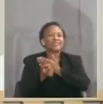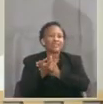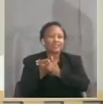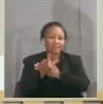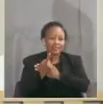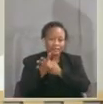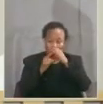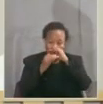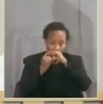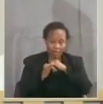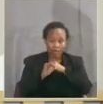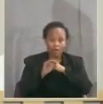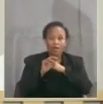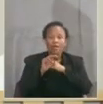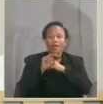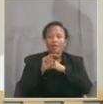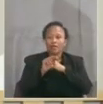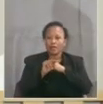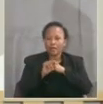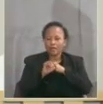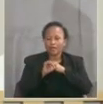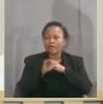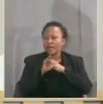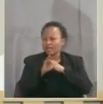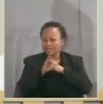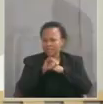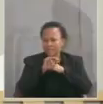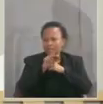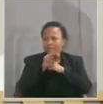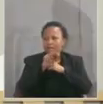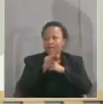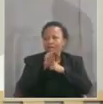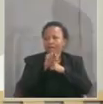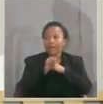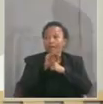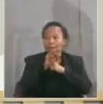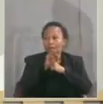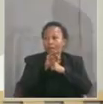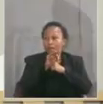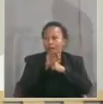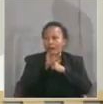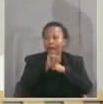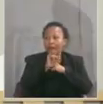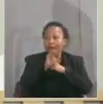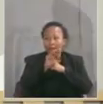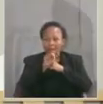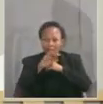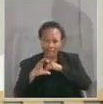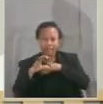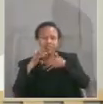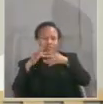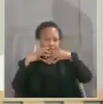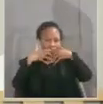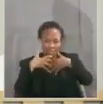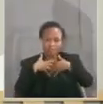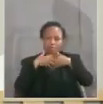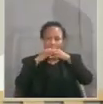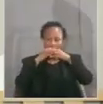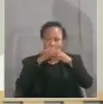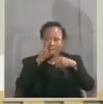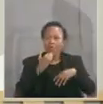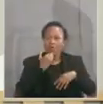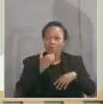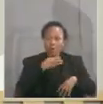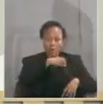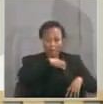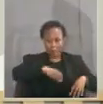was established by the President, which was made up of the ministers